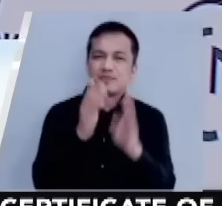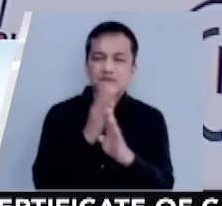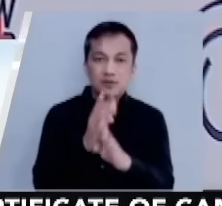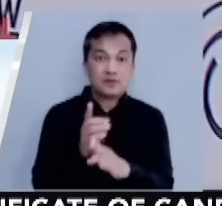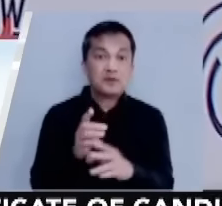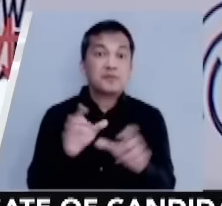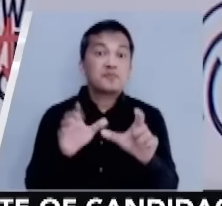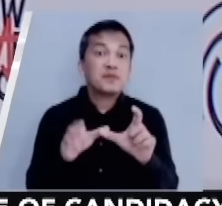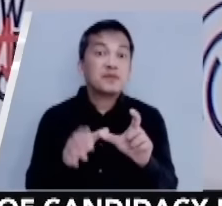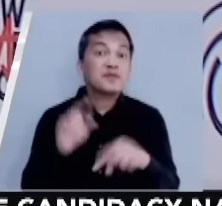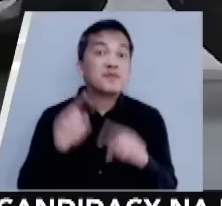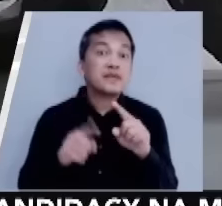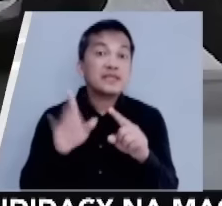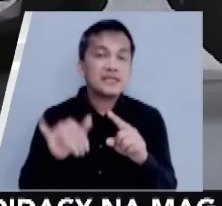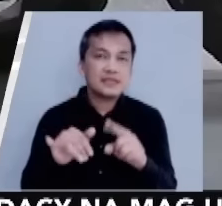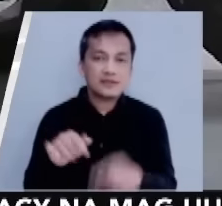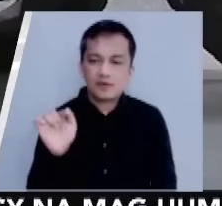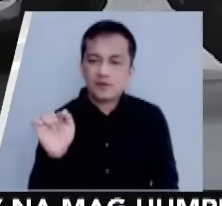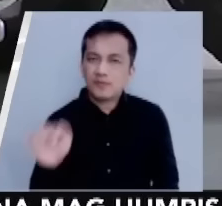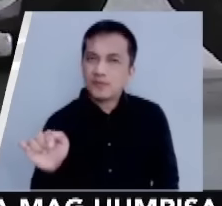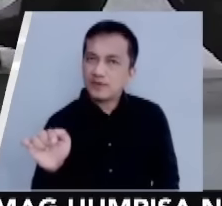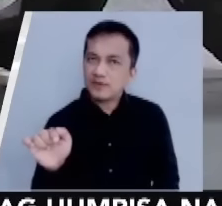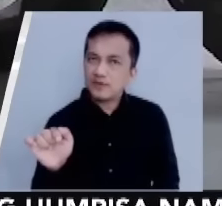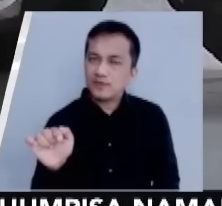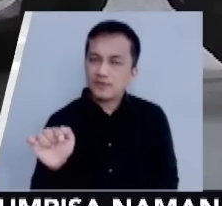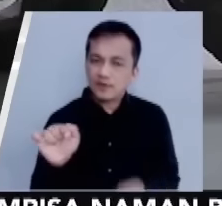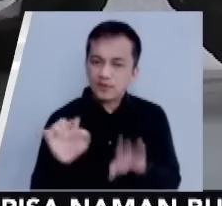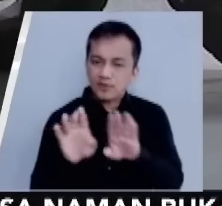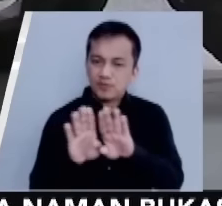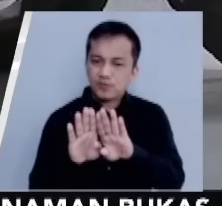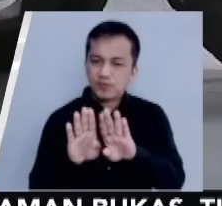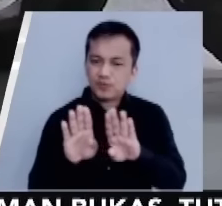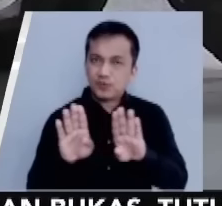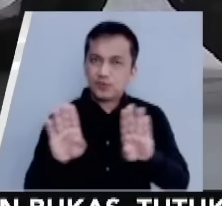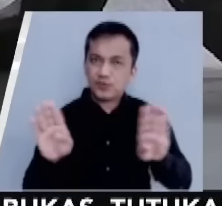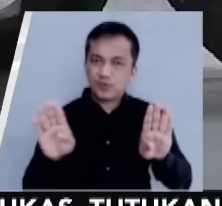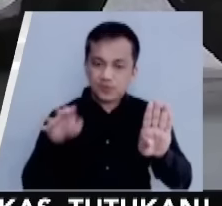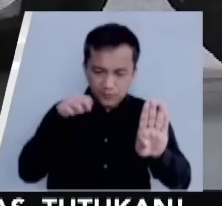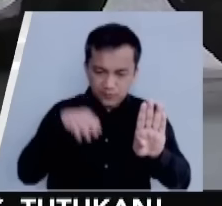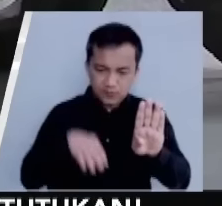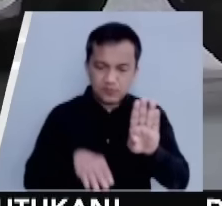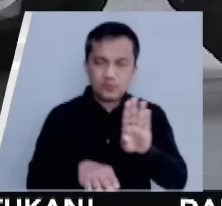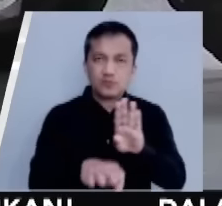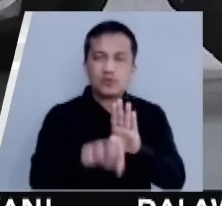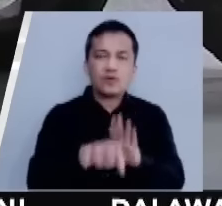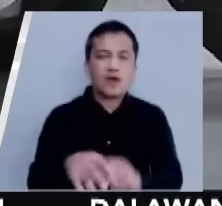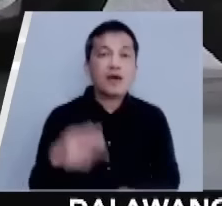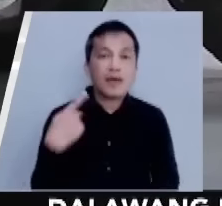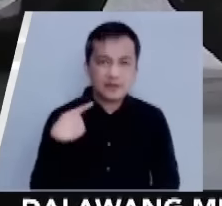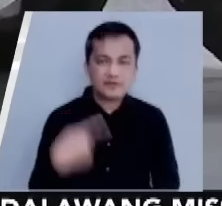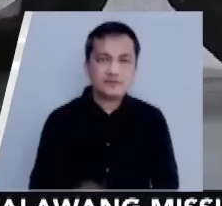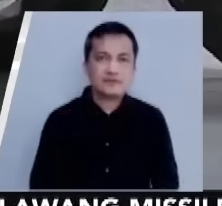isang press mo lang ng button, magbubukas na ang hagdan, papasok sa loob ng bus.